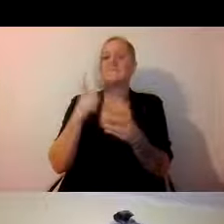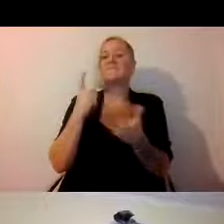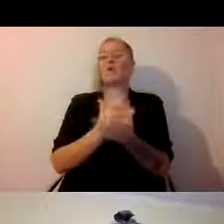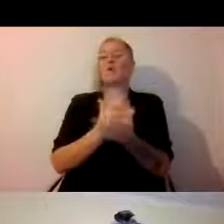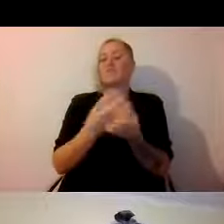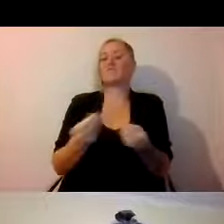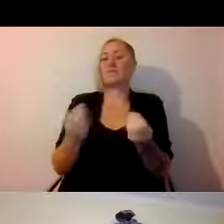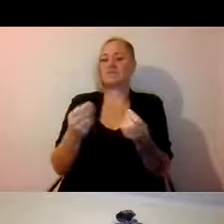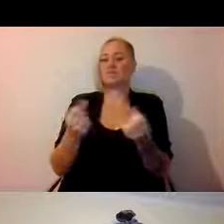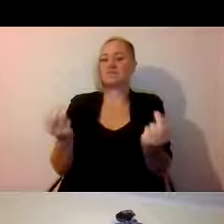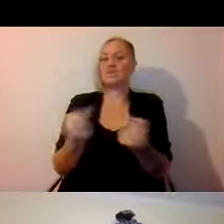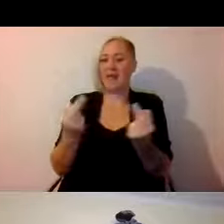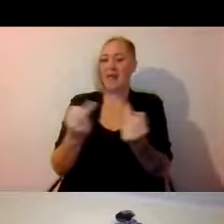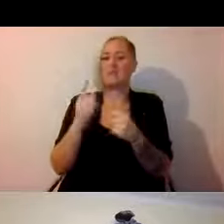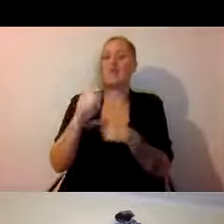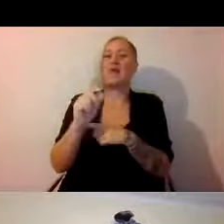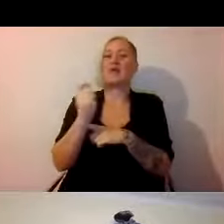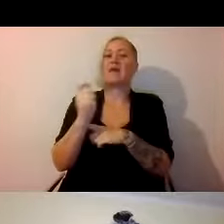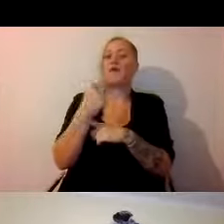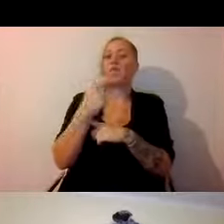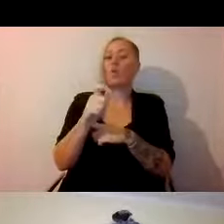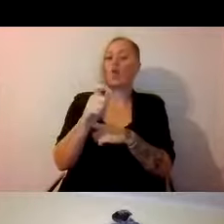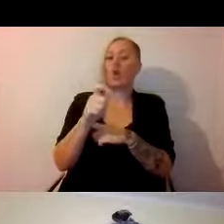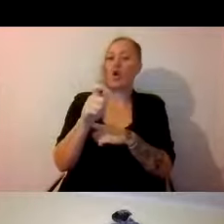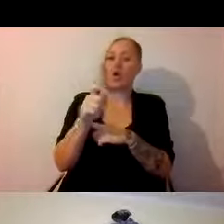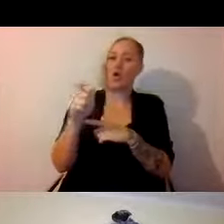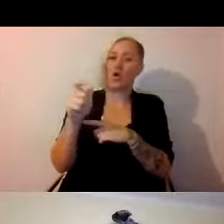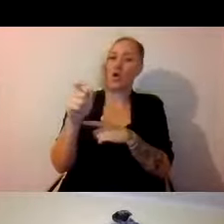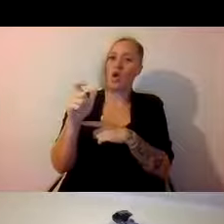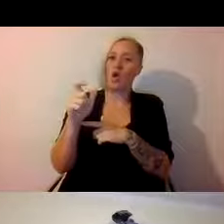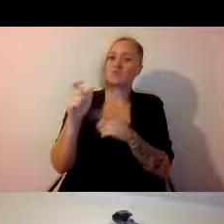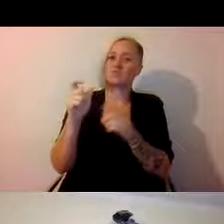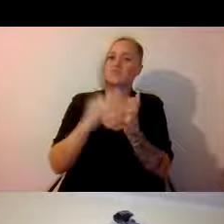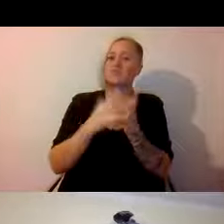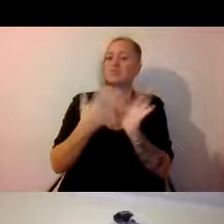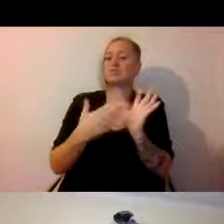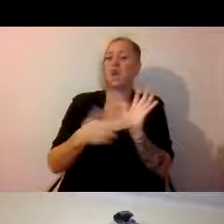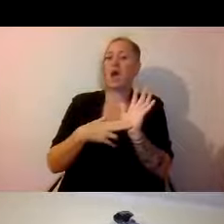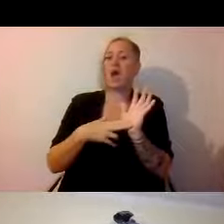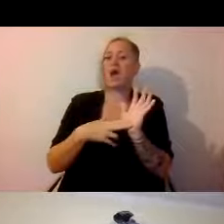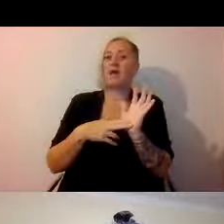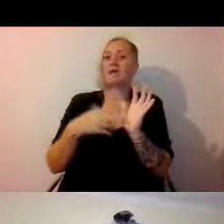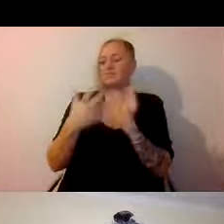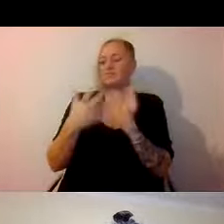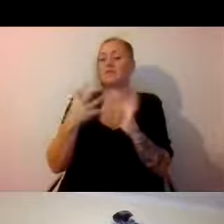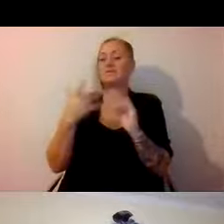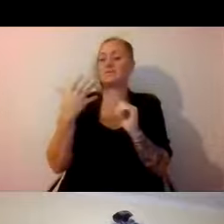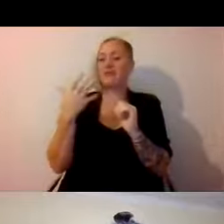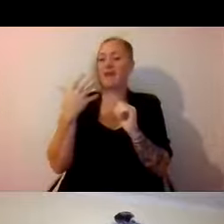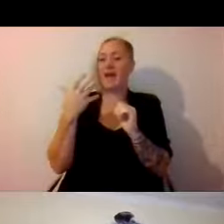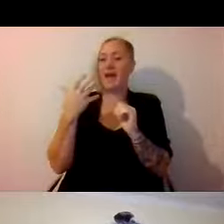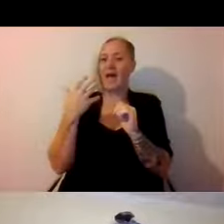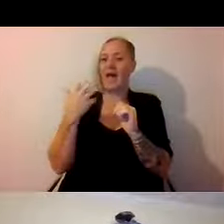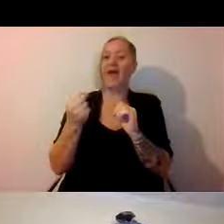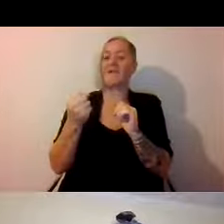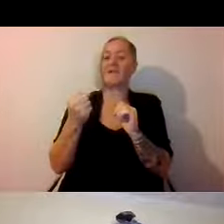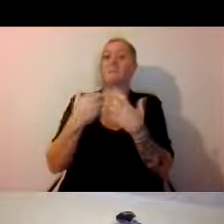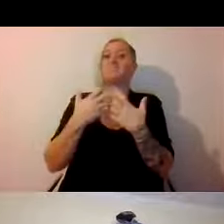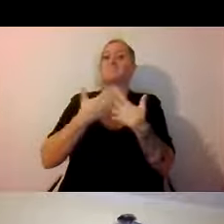available. But the keyword sign also has had an increase in demand for requests for people wanting to do